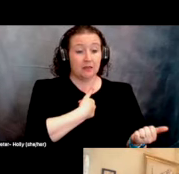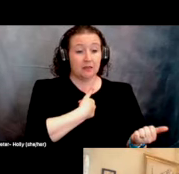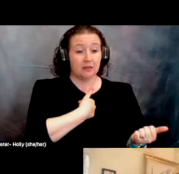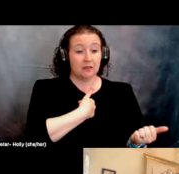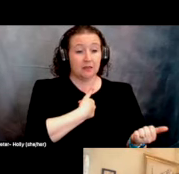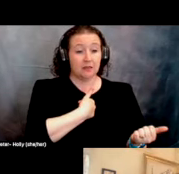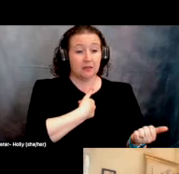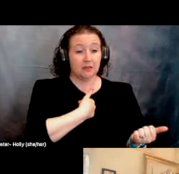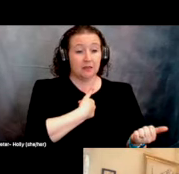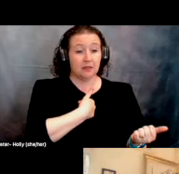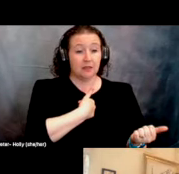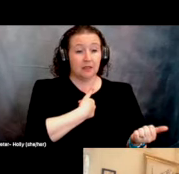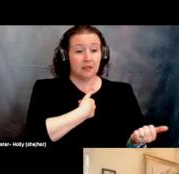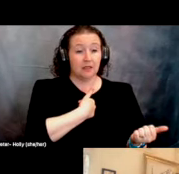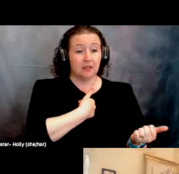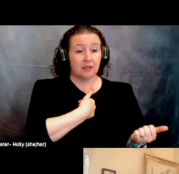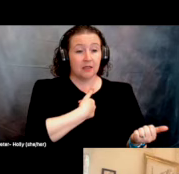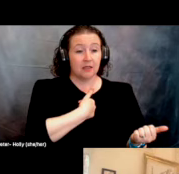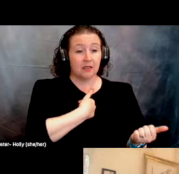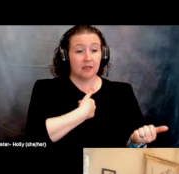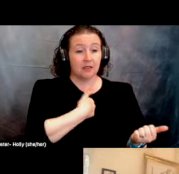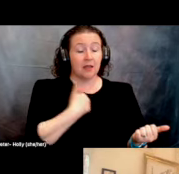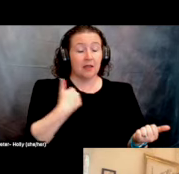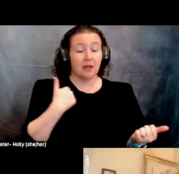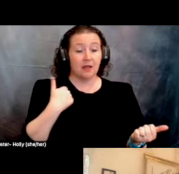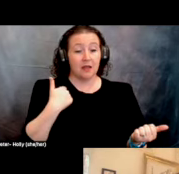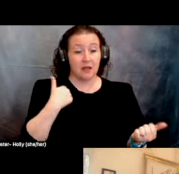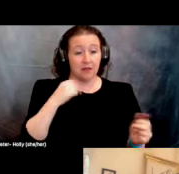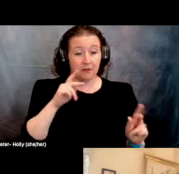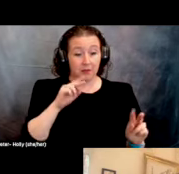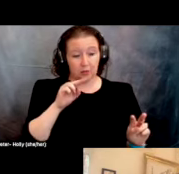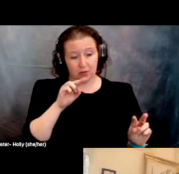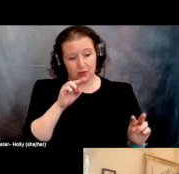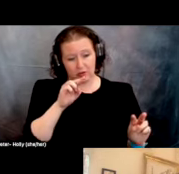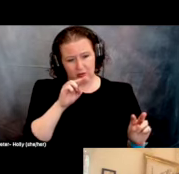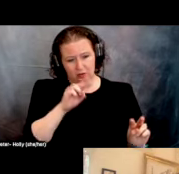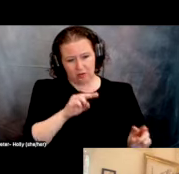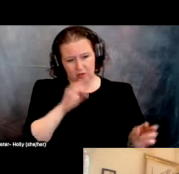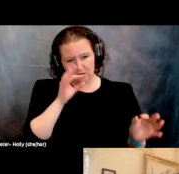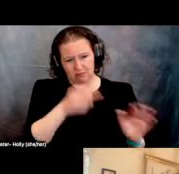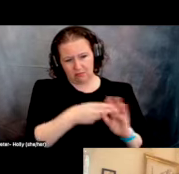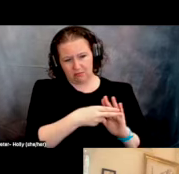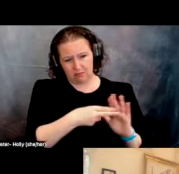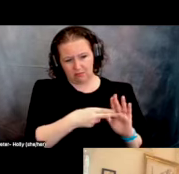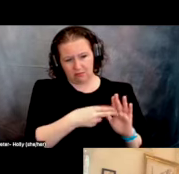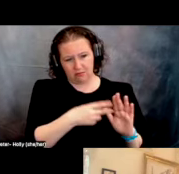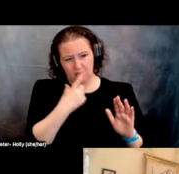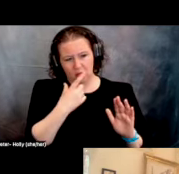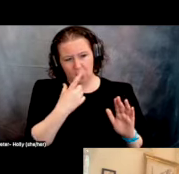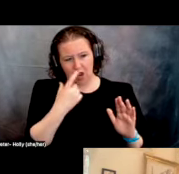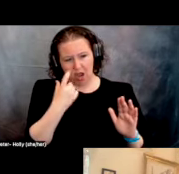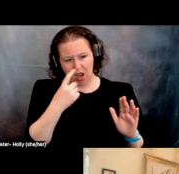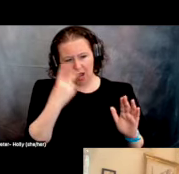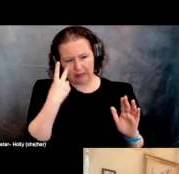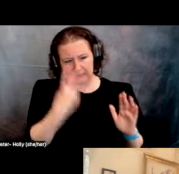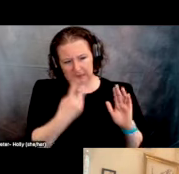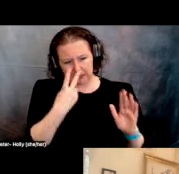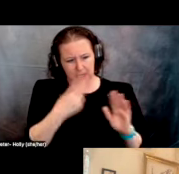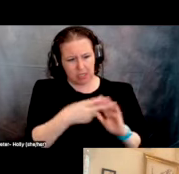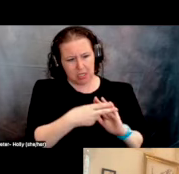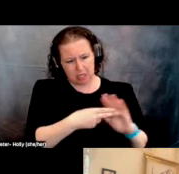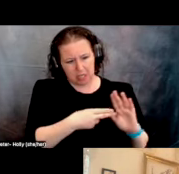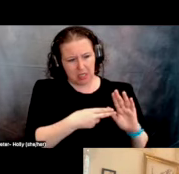having people look at me and kind of define me based on what they could see or not able to